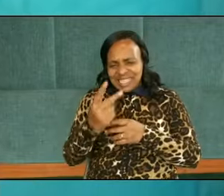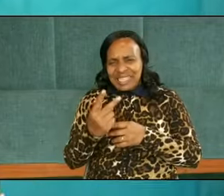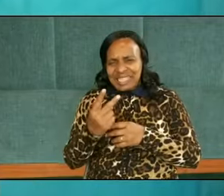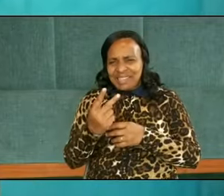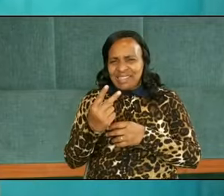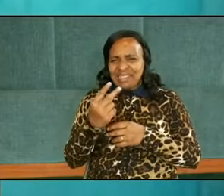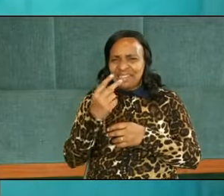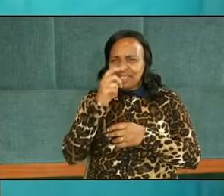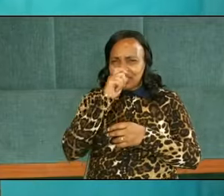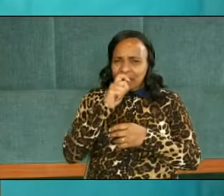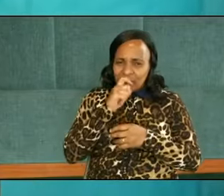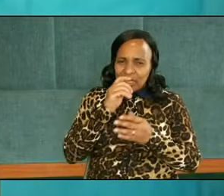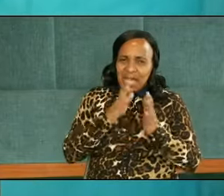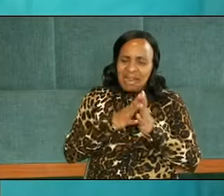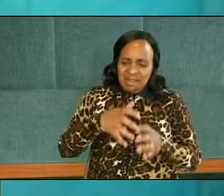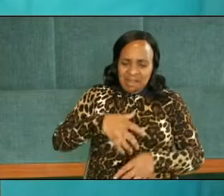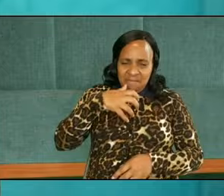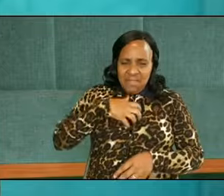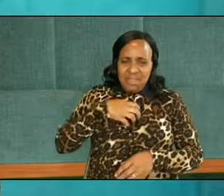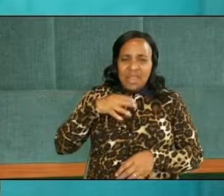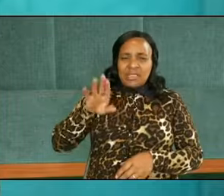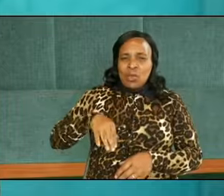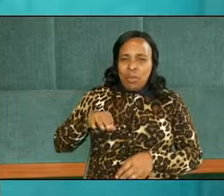and envy, as a woman,